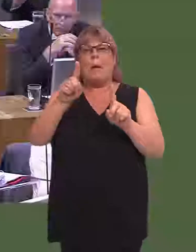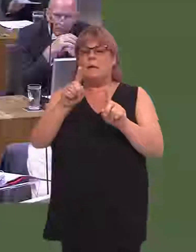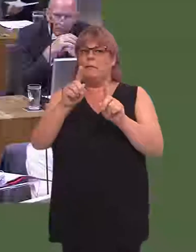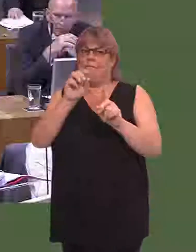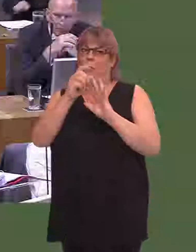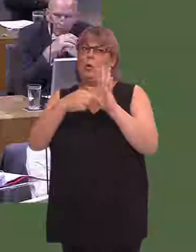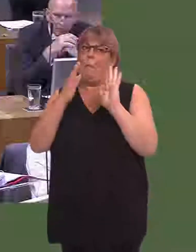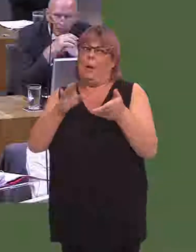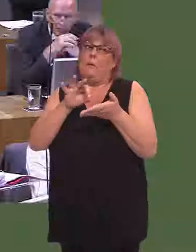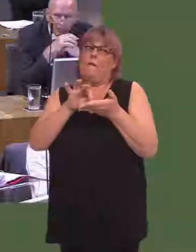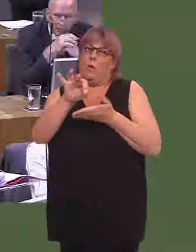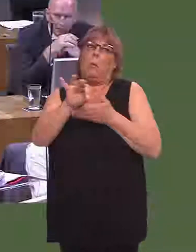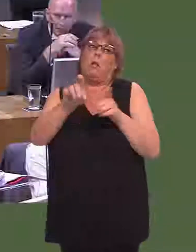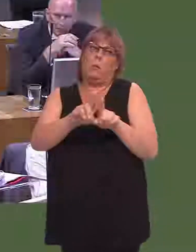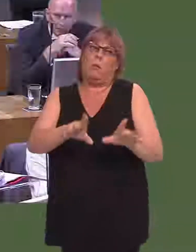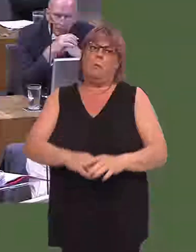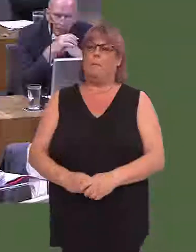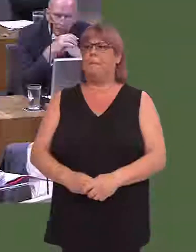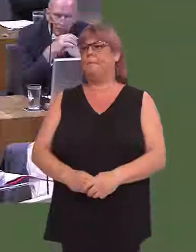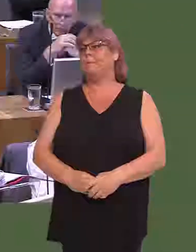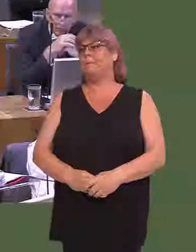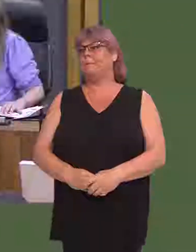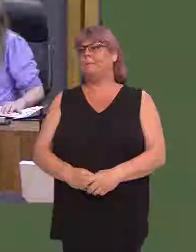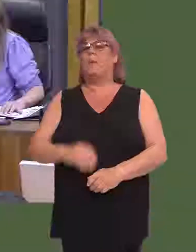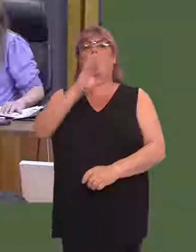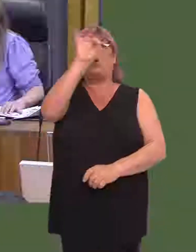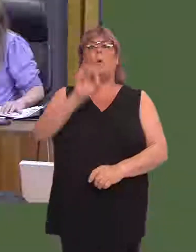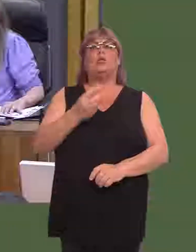mind the affordability of our ambition for Wales.